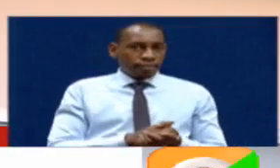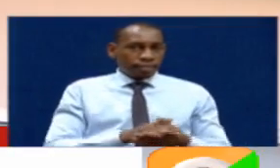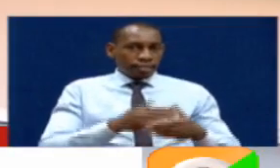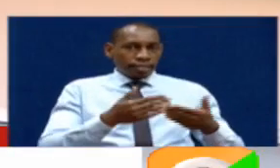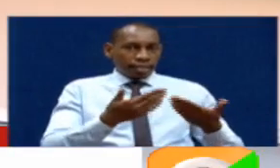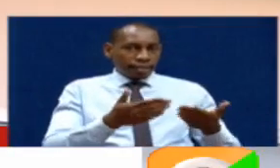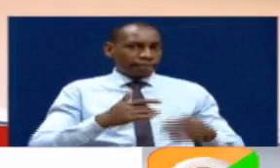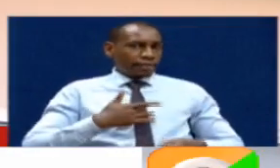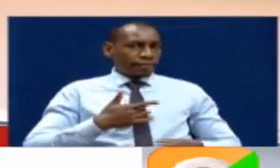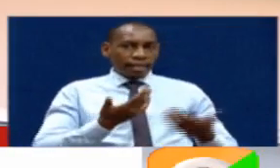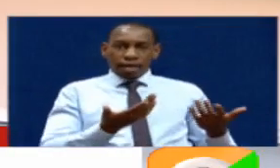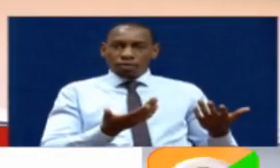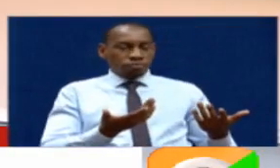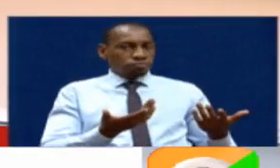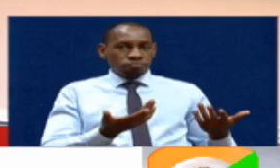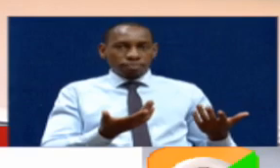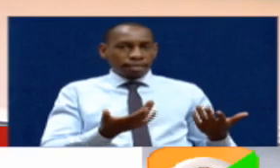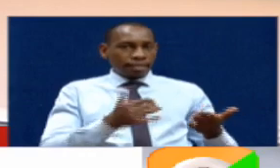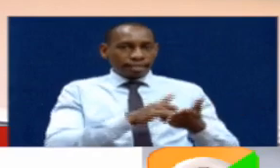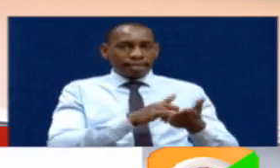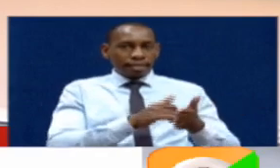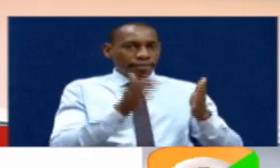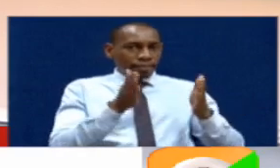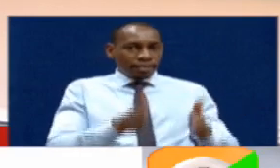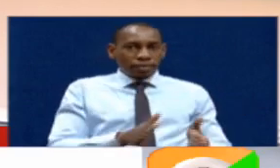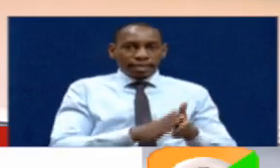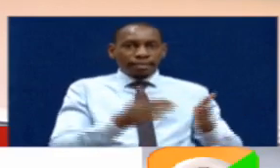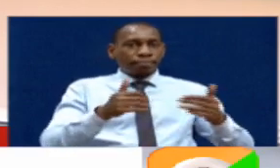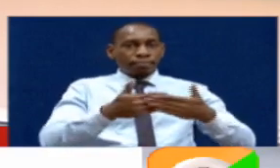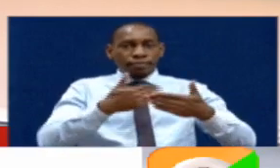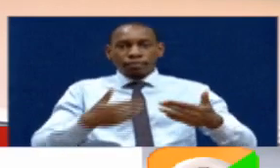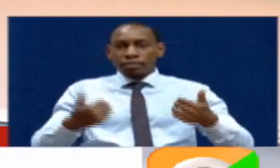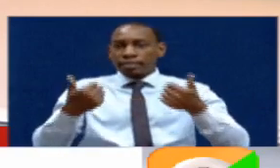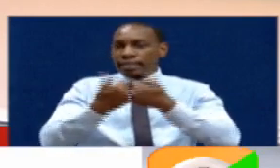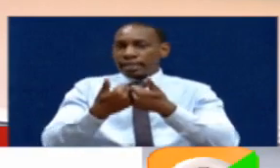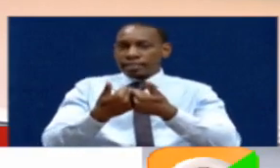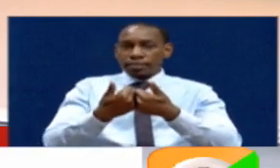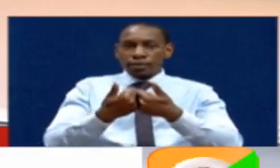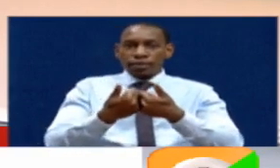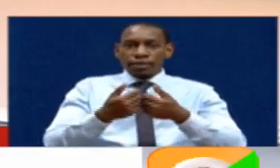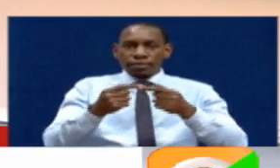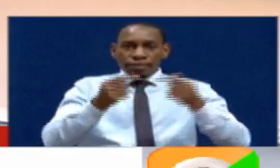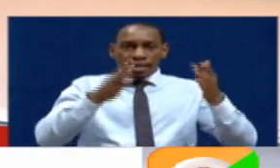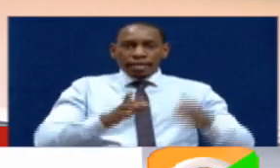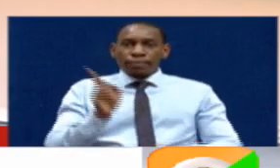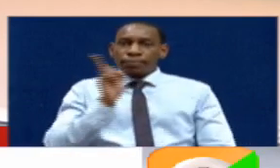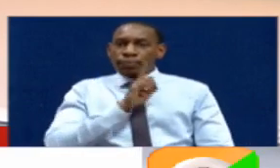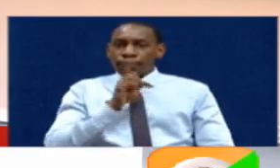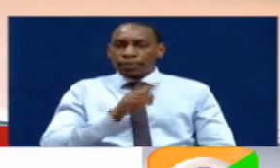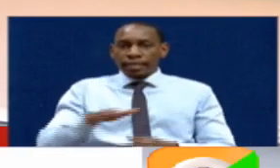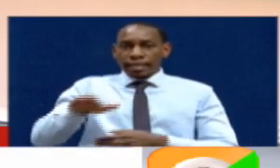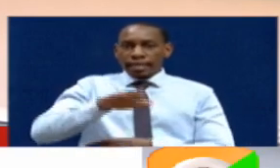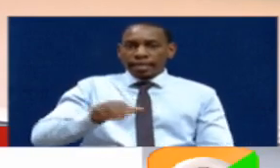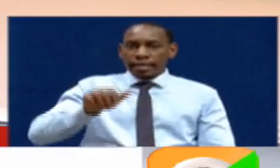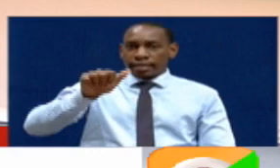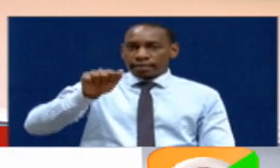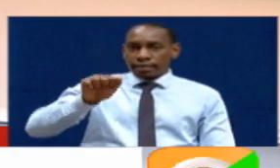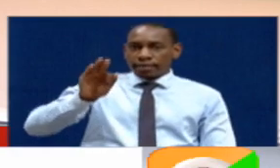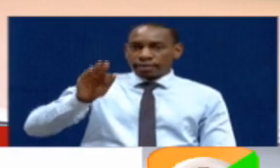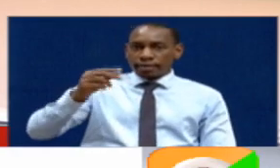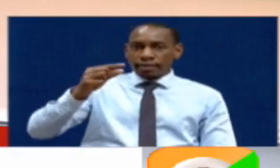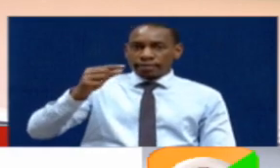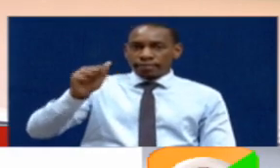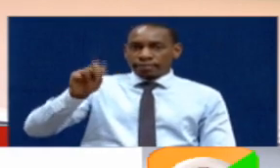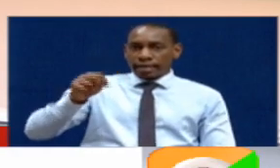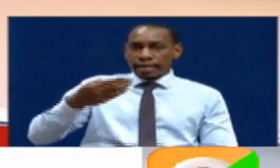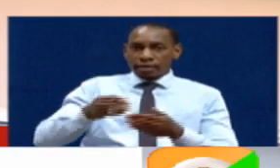How did that make you feel, David? I mean, for someone who has faced a mortal enemy in places like Afghanistan, and now you're in a